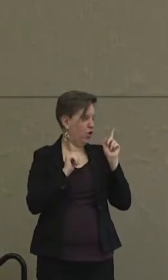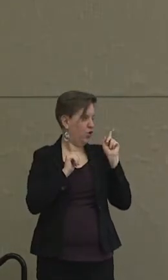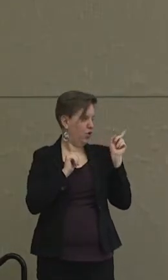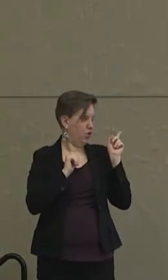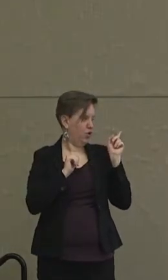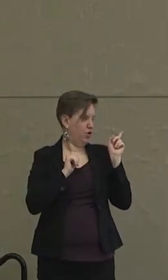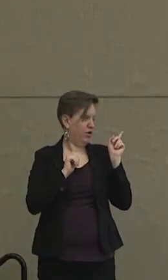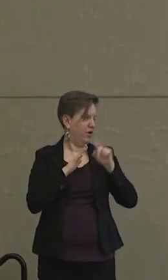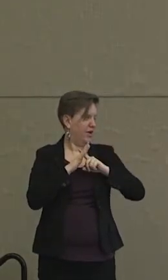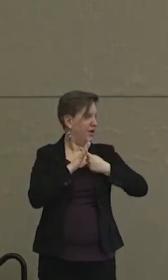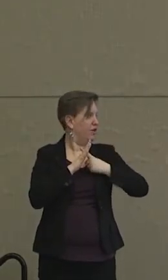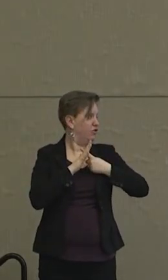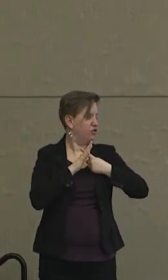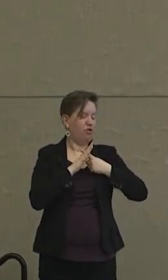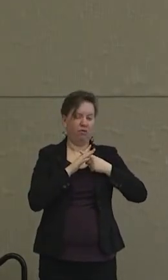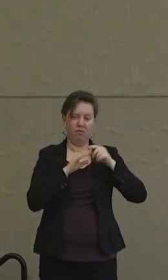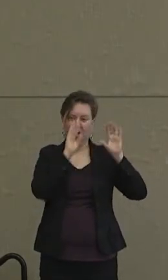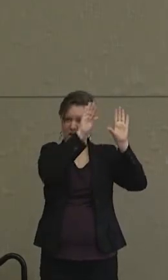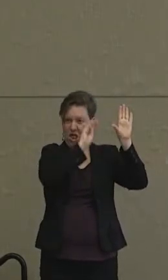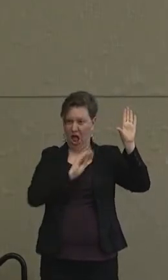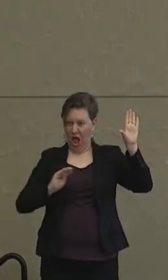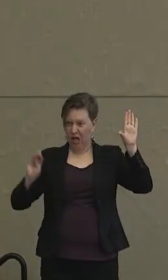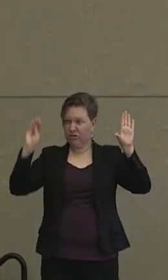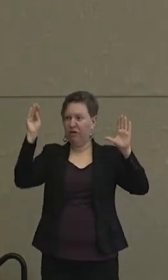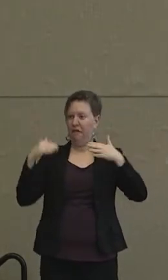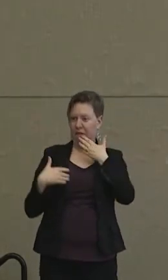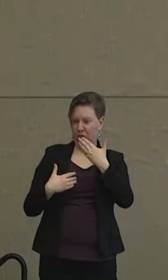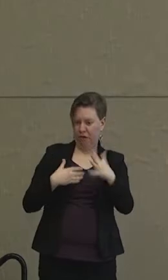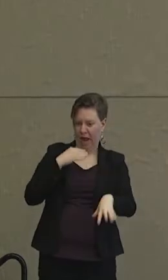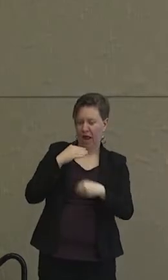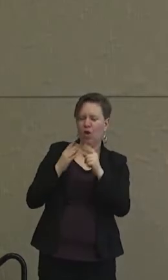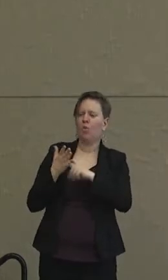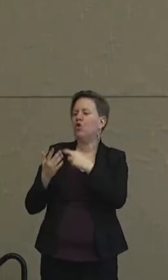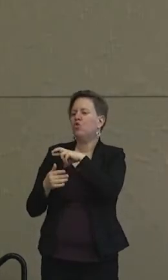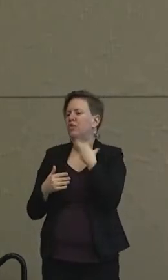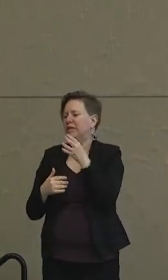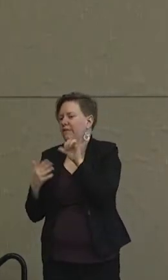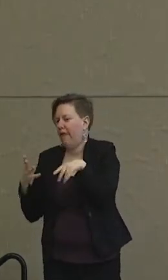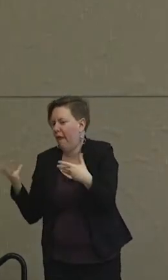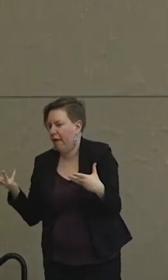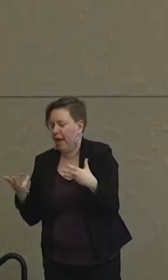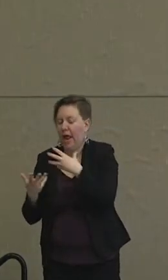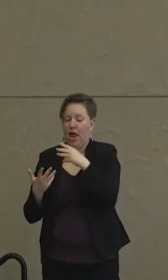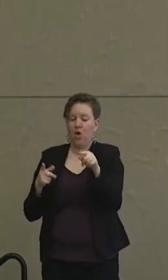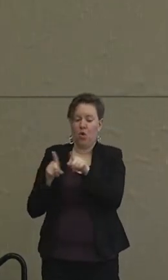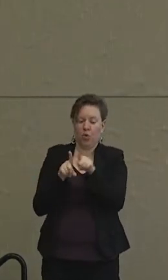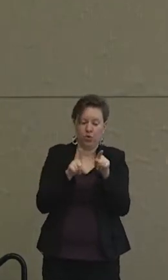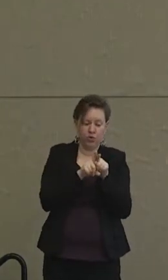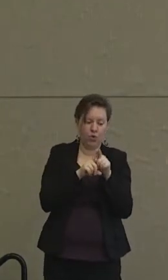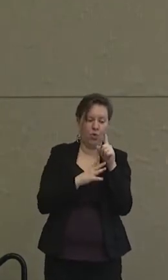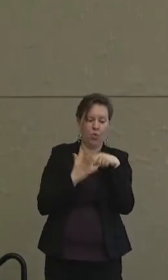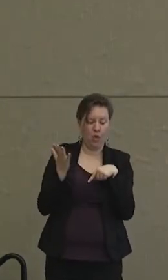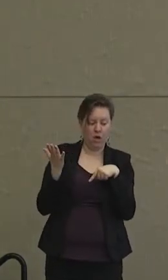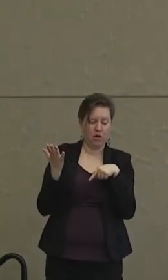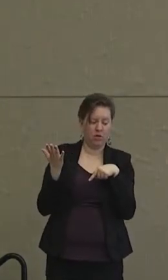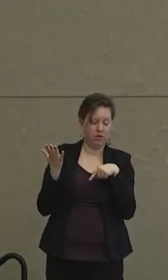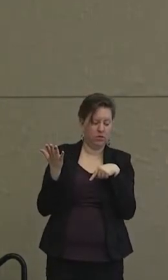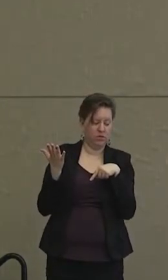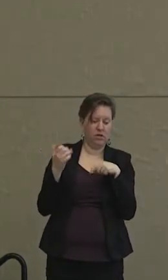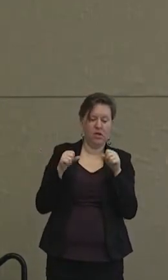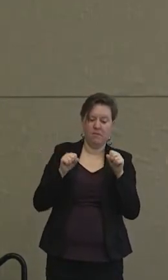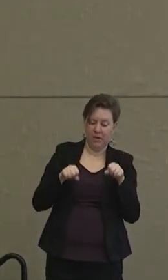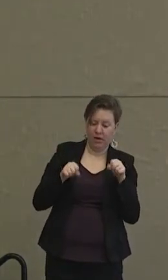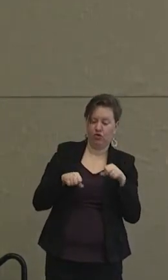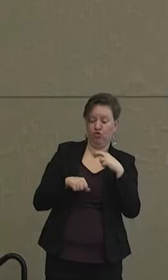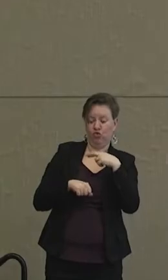initial collage, thank you. Yeah. What are the risks of that? And then also, what are the